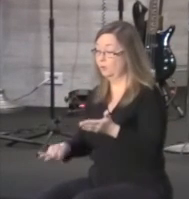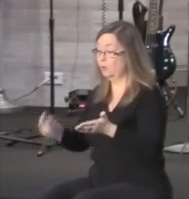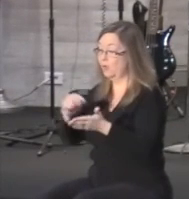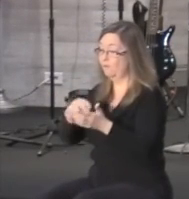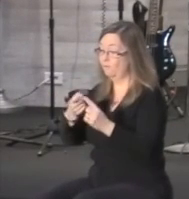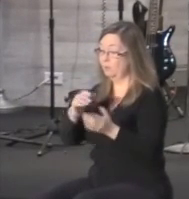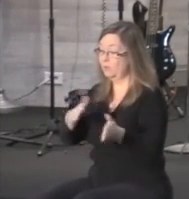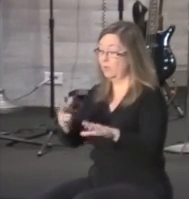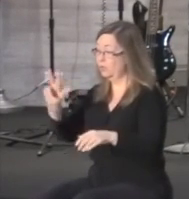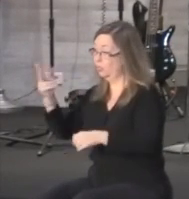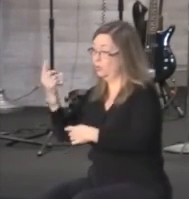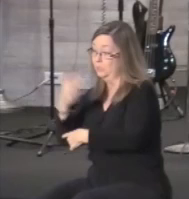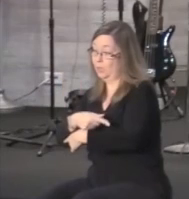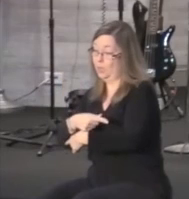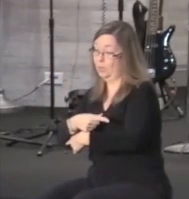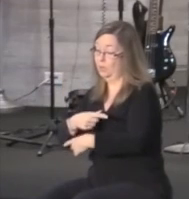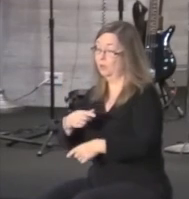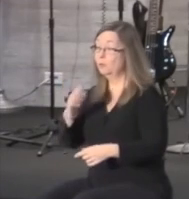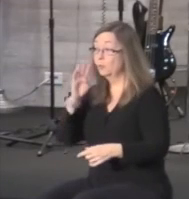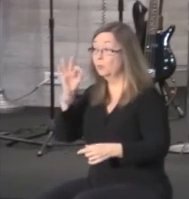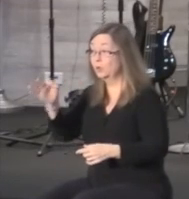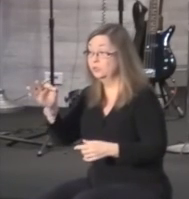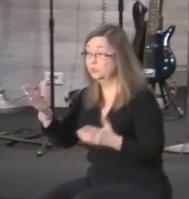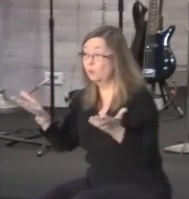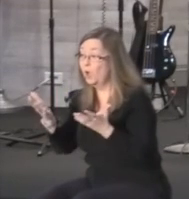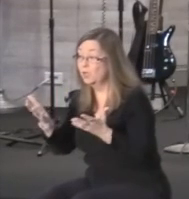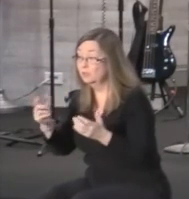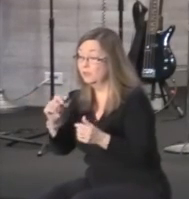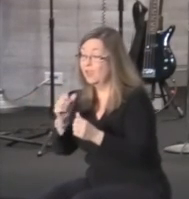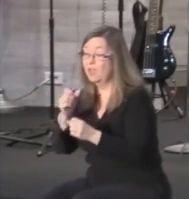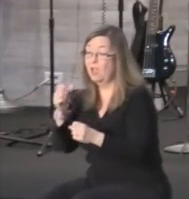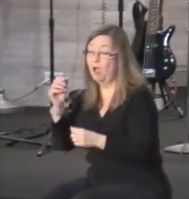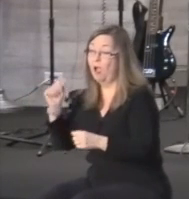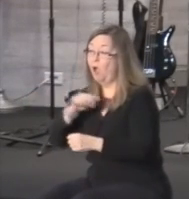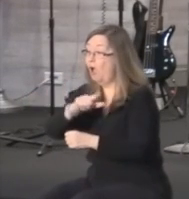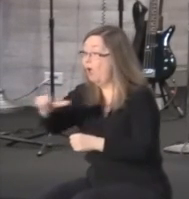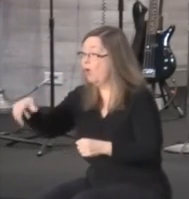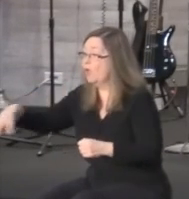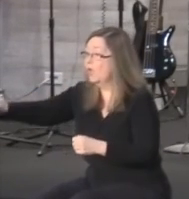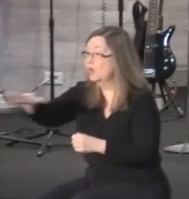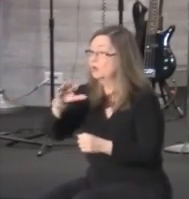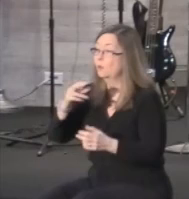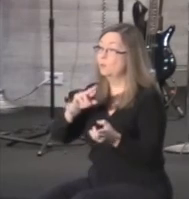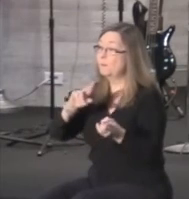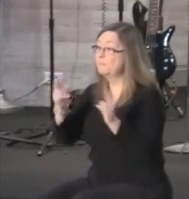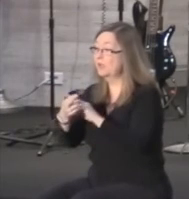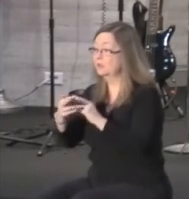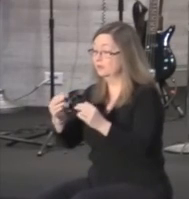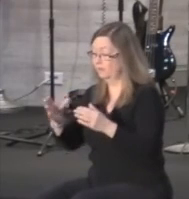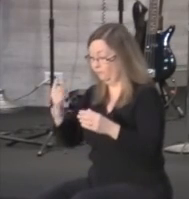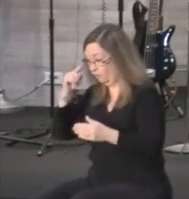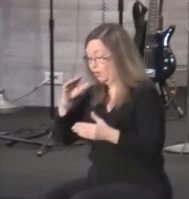on the third day. And guess what will be preached everywhere? Repentance and forgiveness of sins. Perhaps you know this